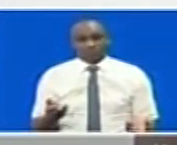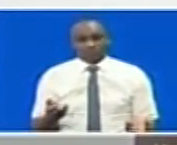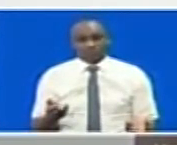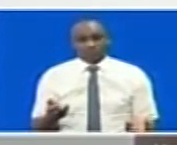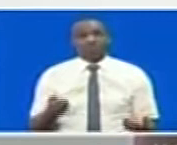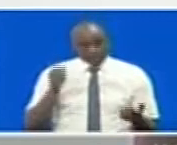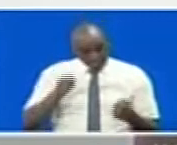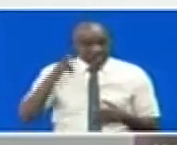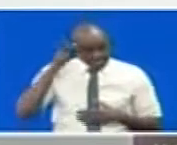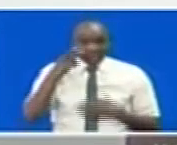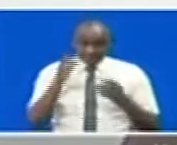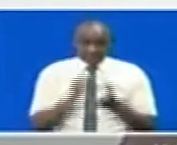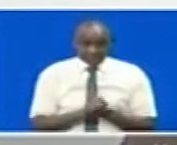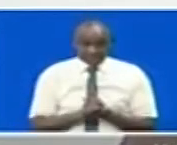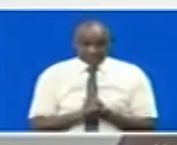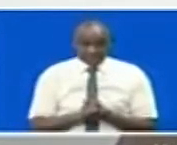I did listen.